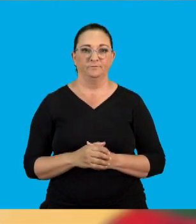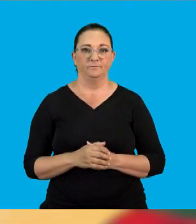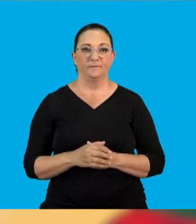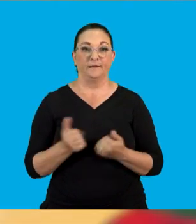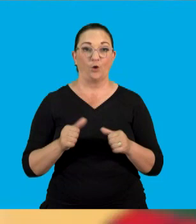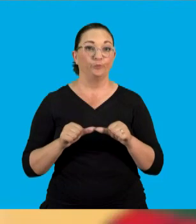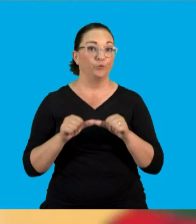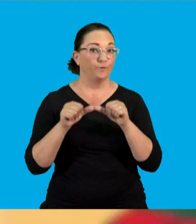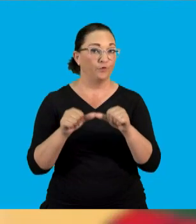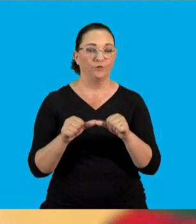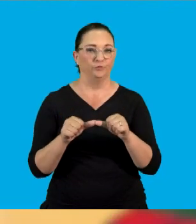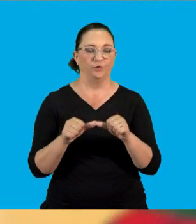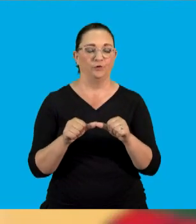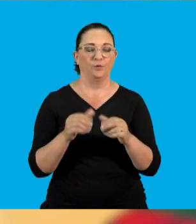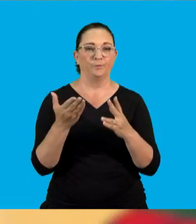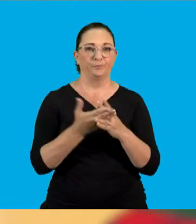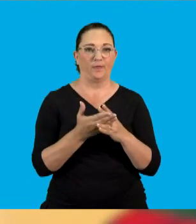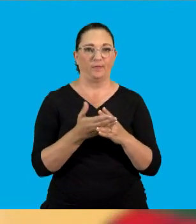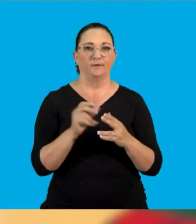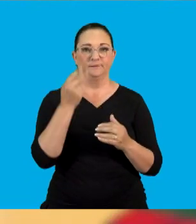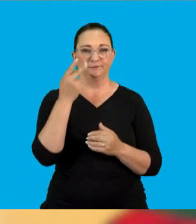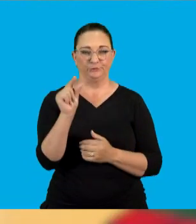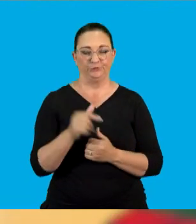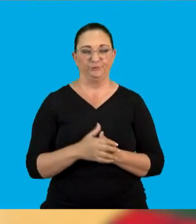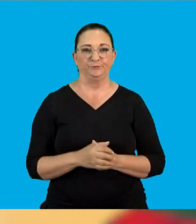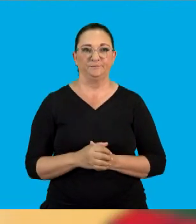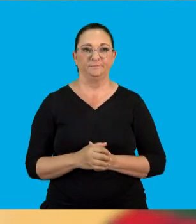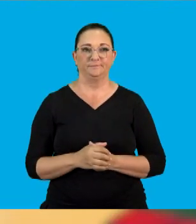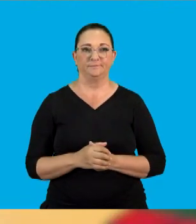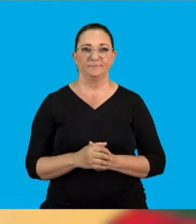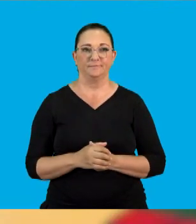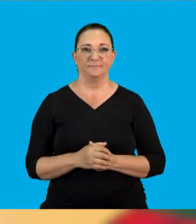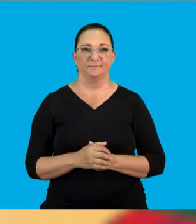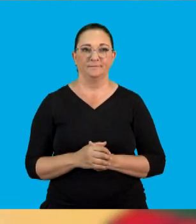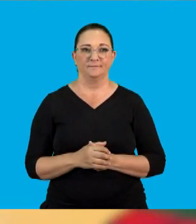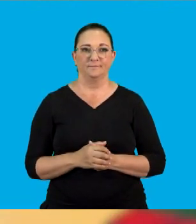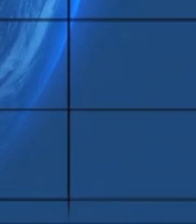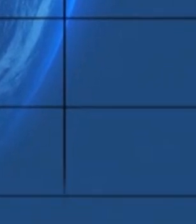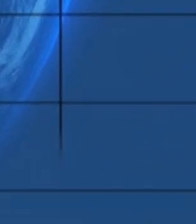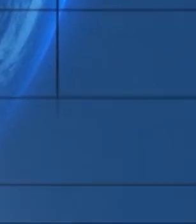So now, before moving on, we are just going to quickly go for a short break, and I'll see you just after this.